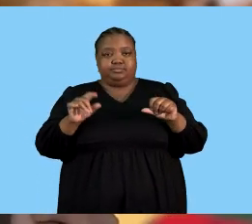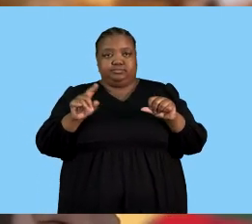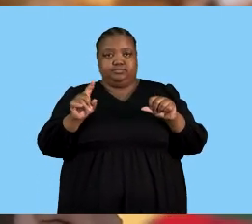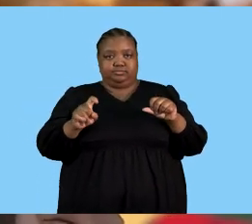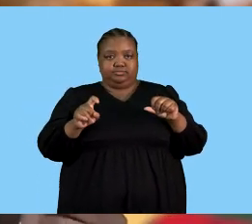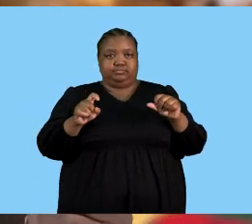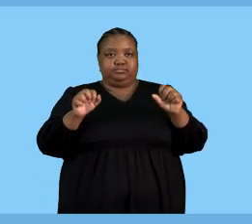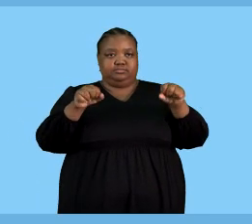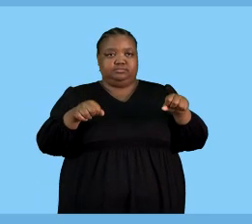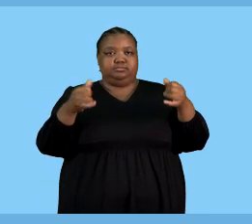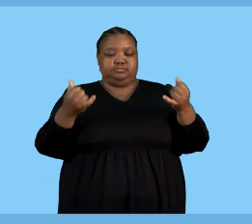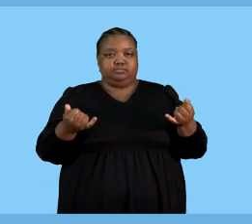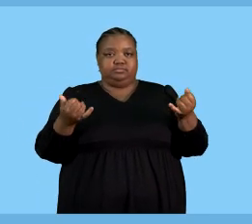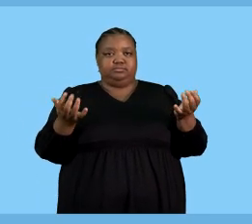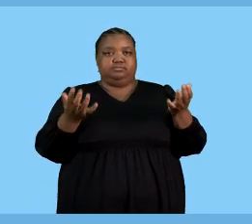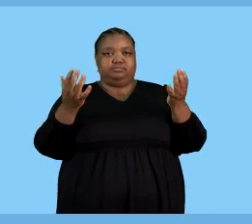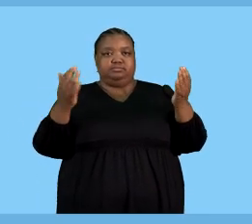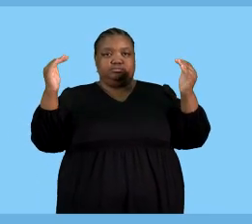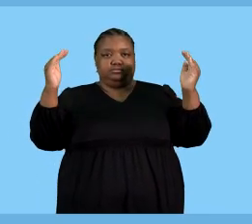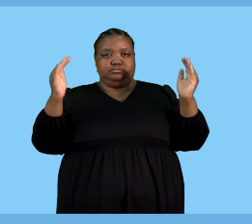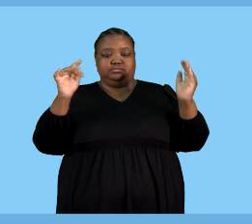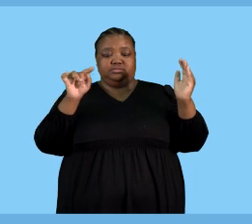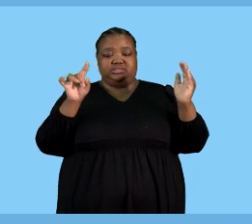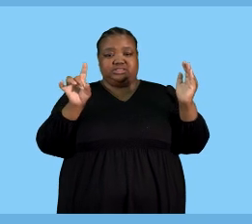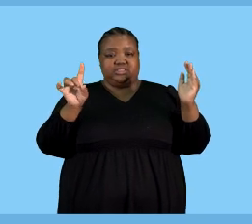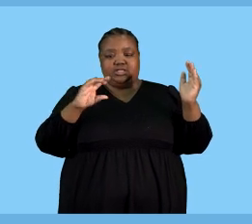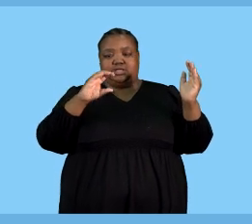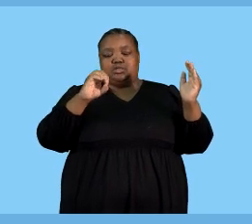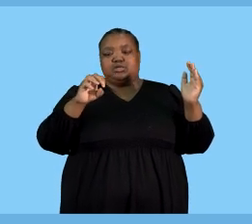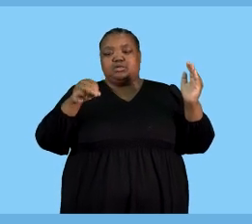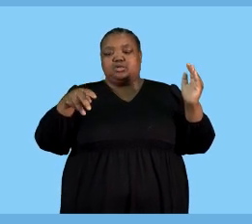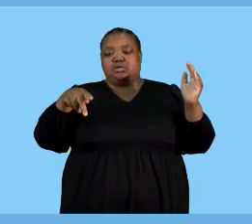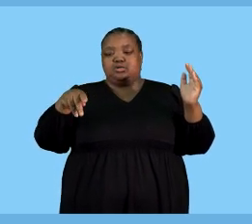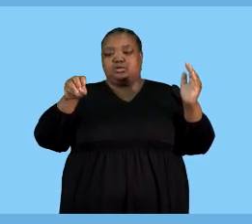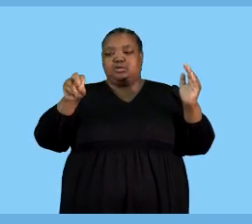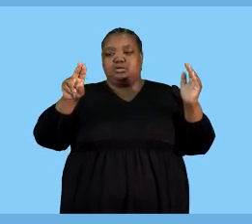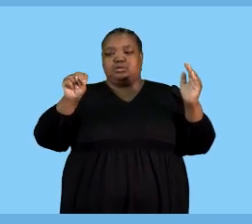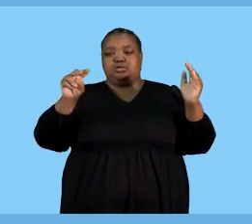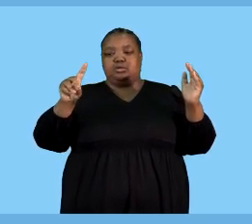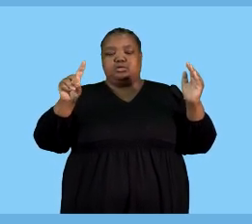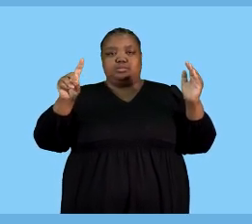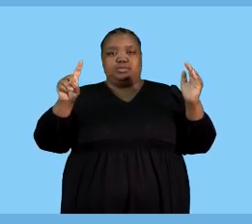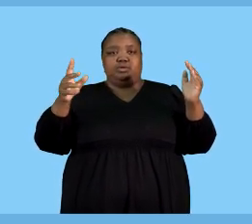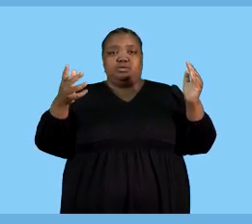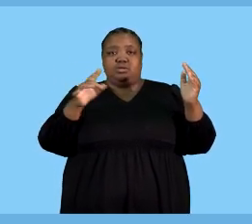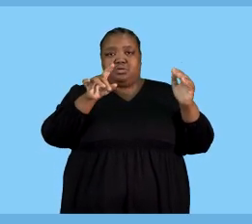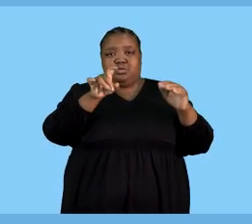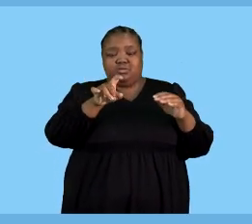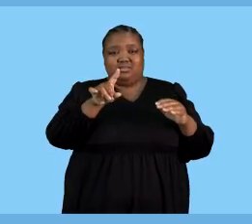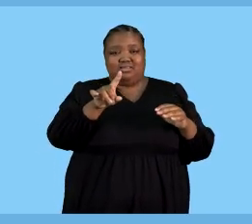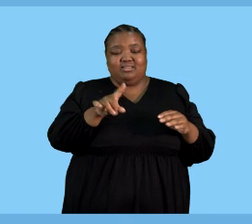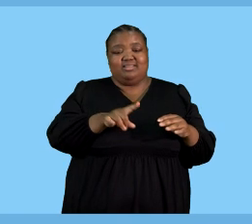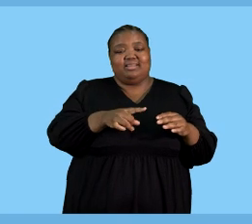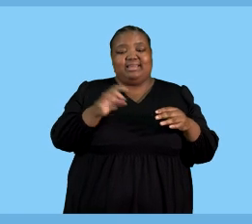Now, next question. We are given this particular compound and we are asked to, it says the question, how